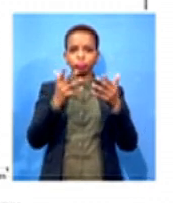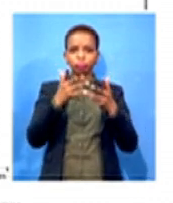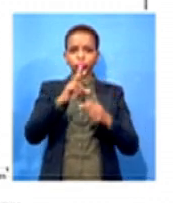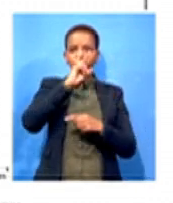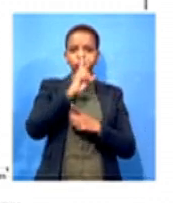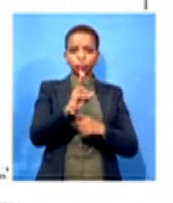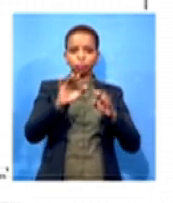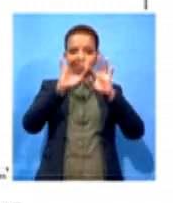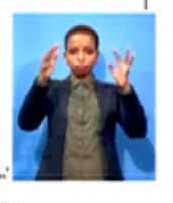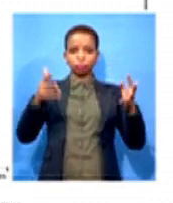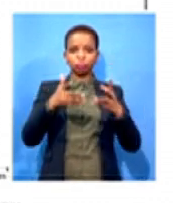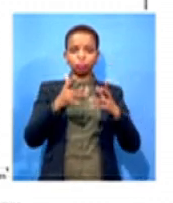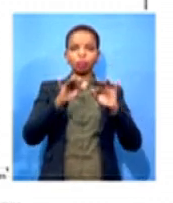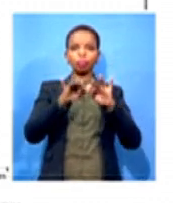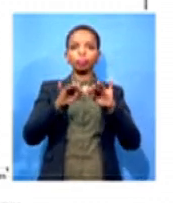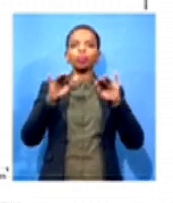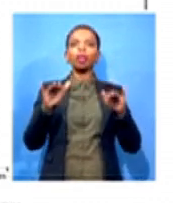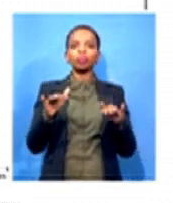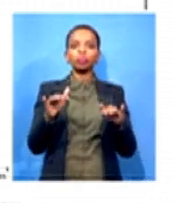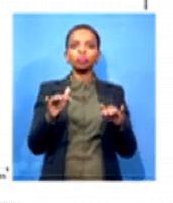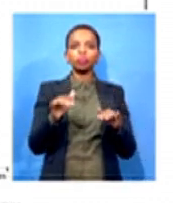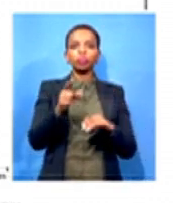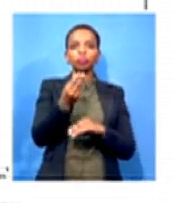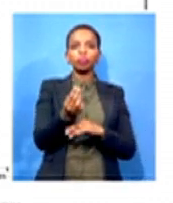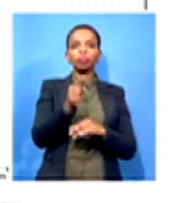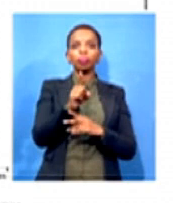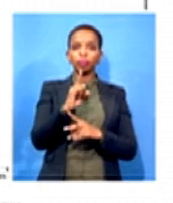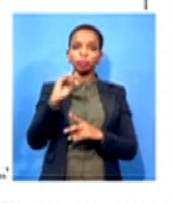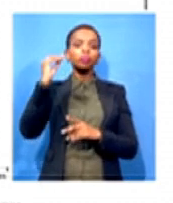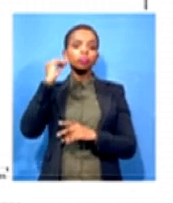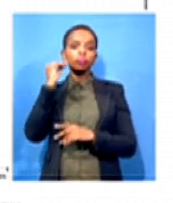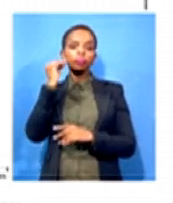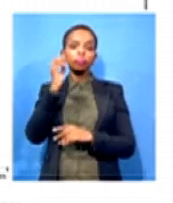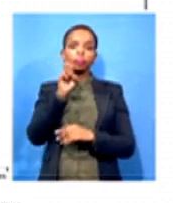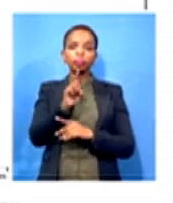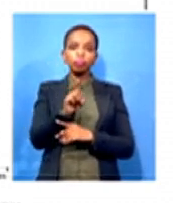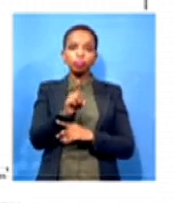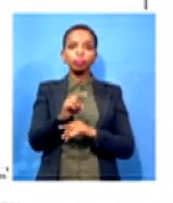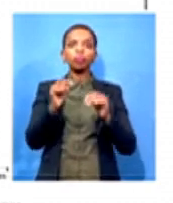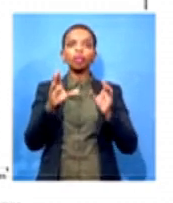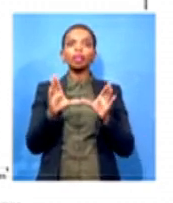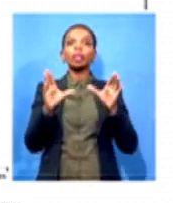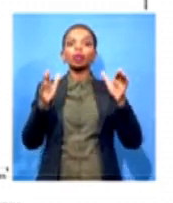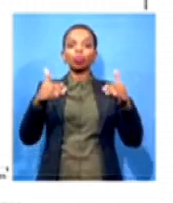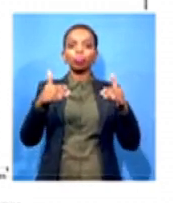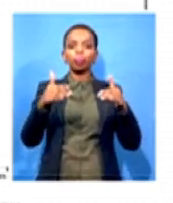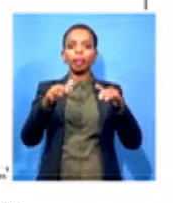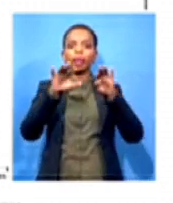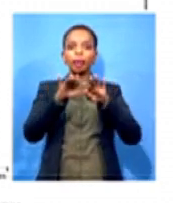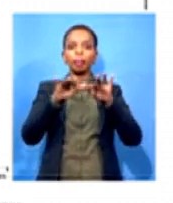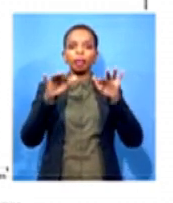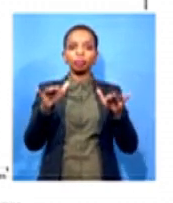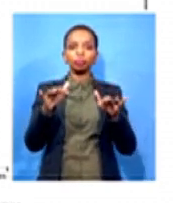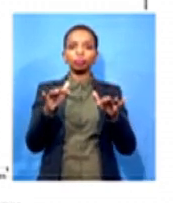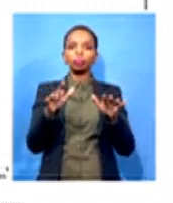the information. So the B and E is a group of people who are not having symptoms. So when